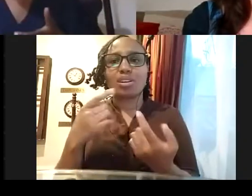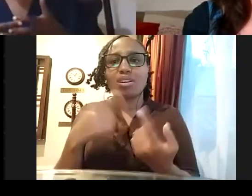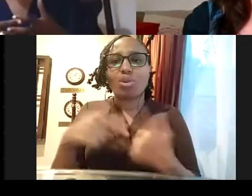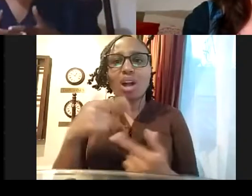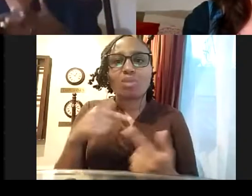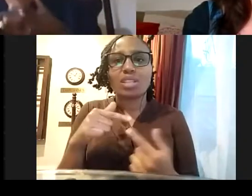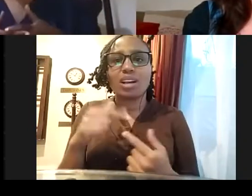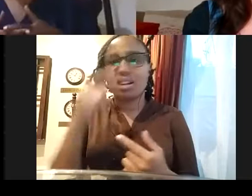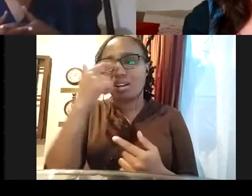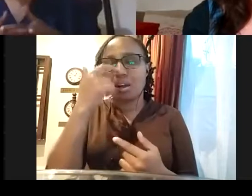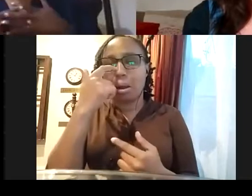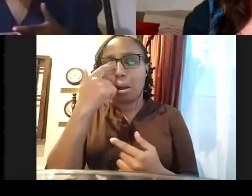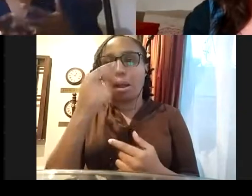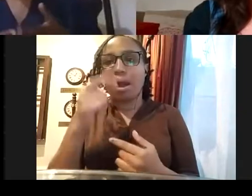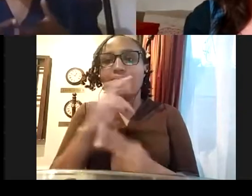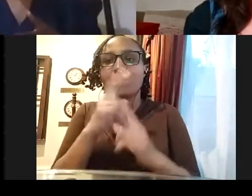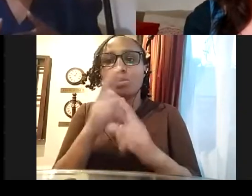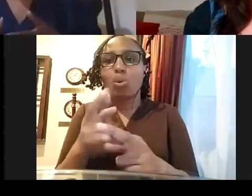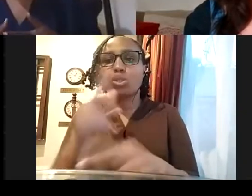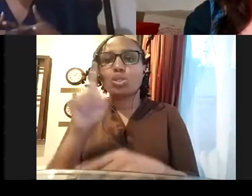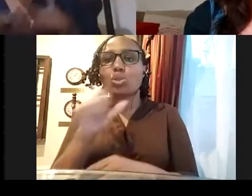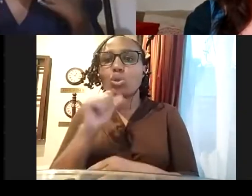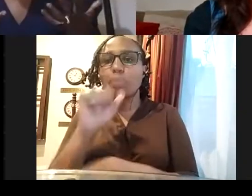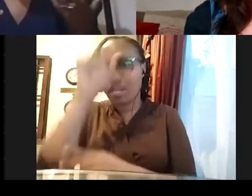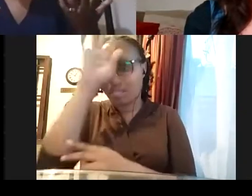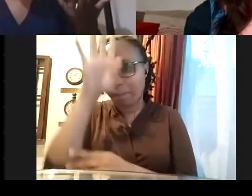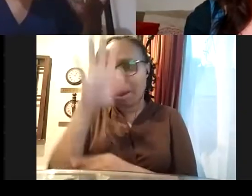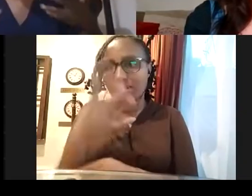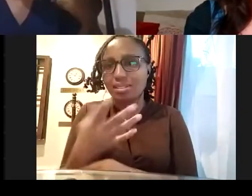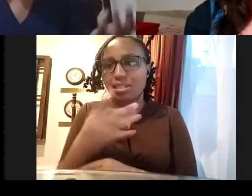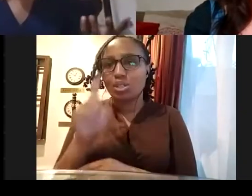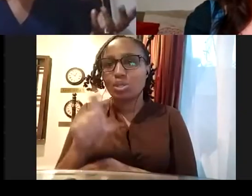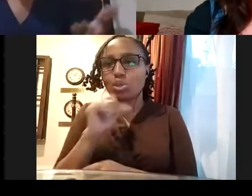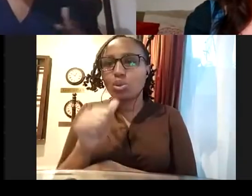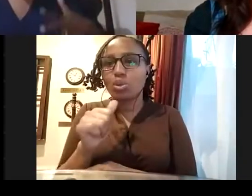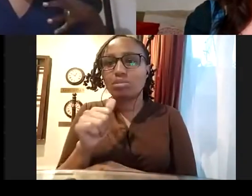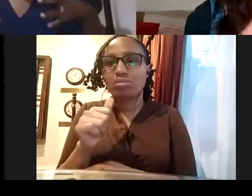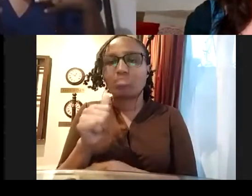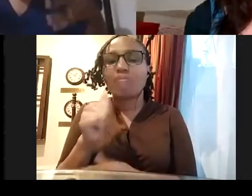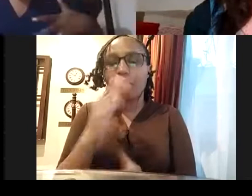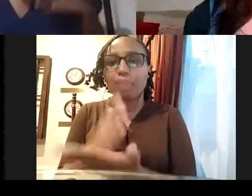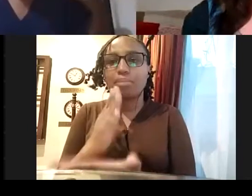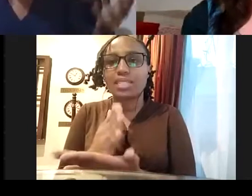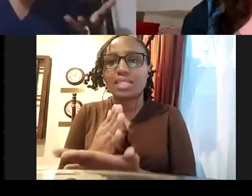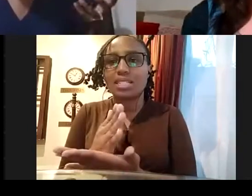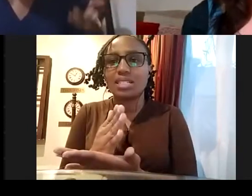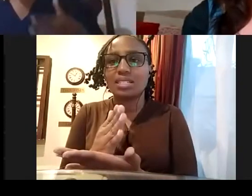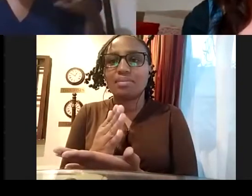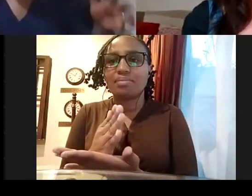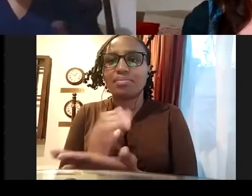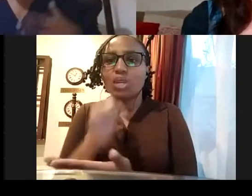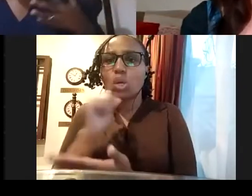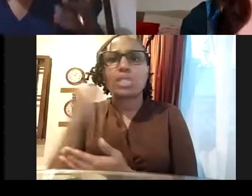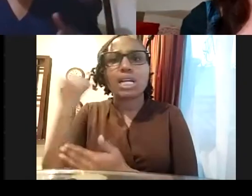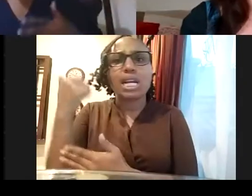out. And the response shouldn't be a surprise. It should be a note that I am indeed not crazy. All the